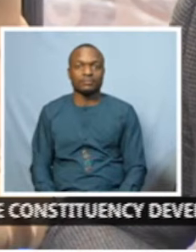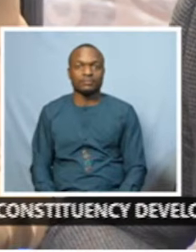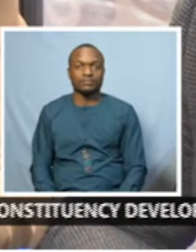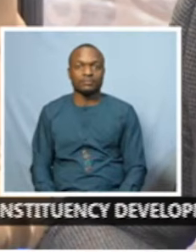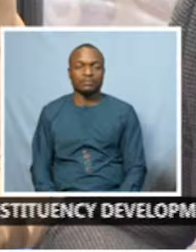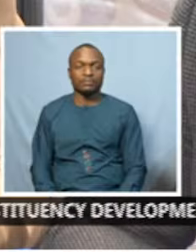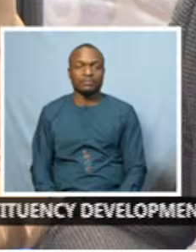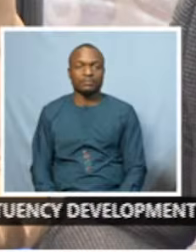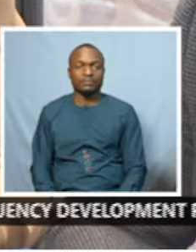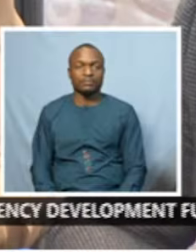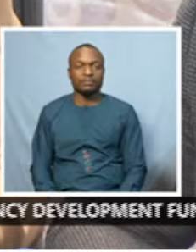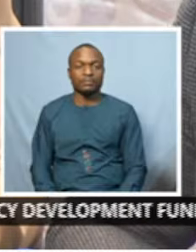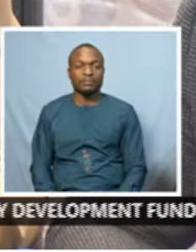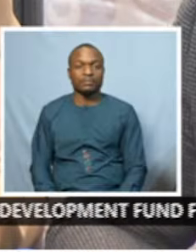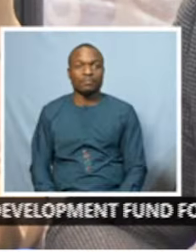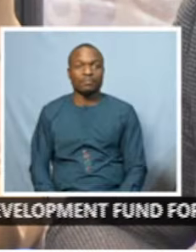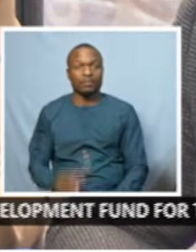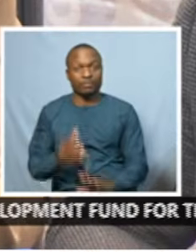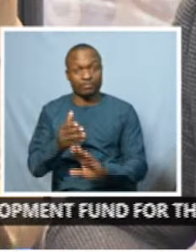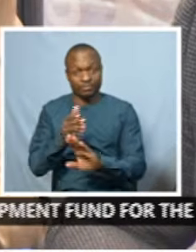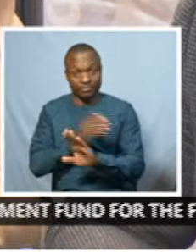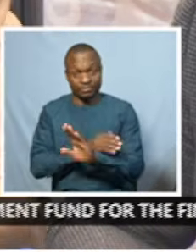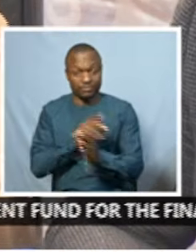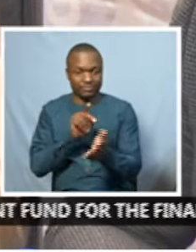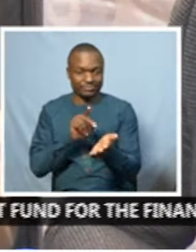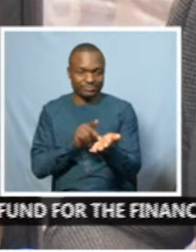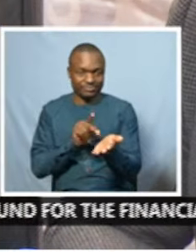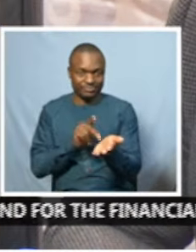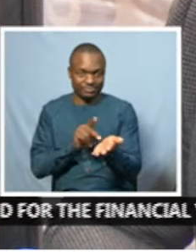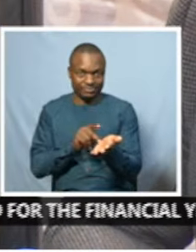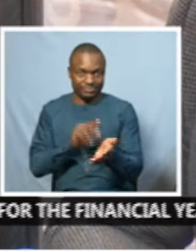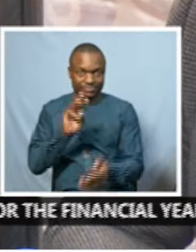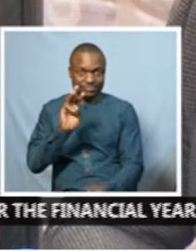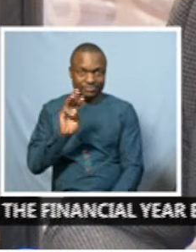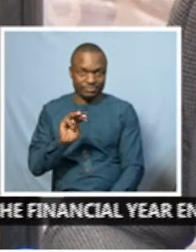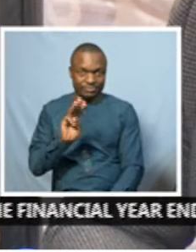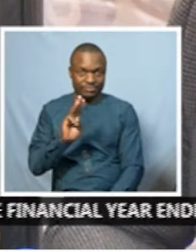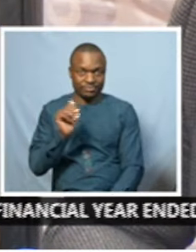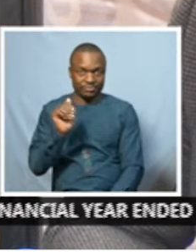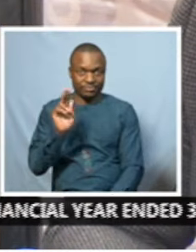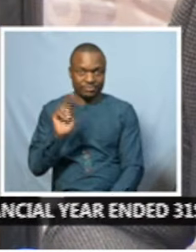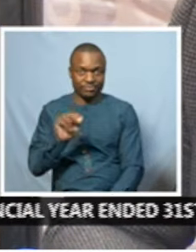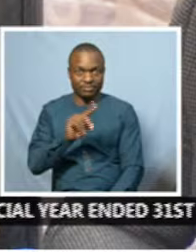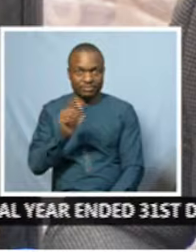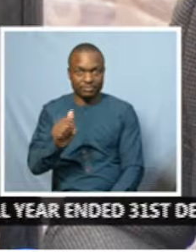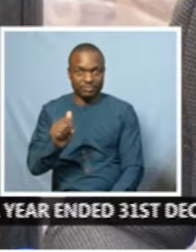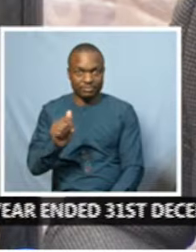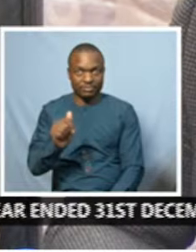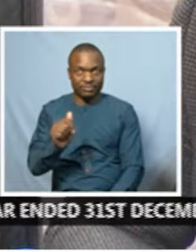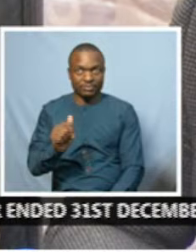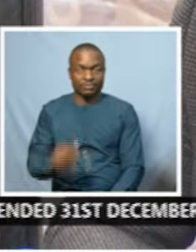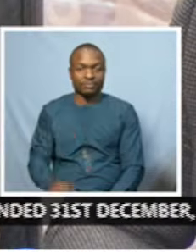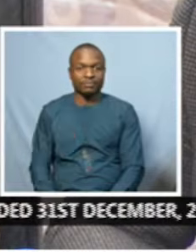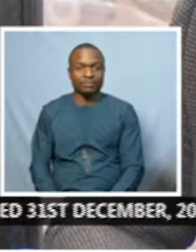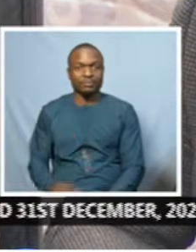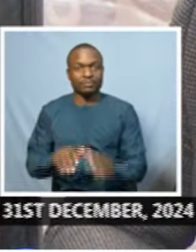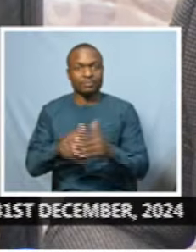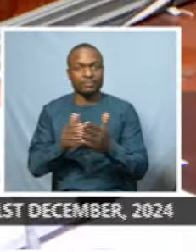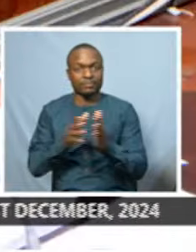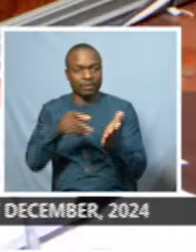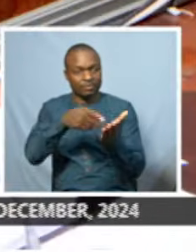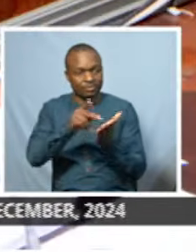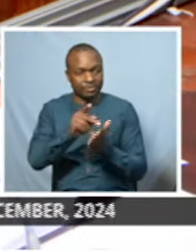So Where at is the it? closure, just before me, Dr. Manza, at the closure in January, how much was paid to